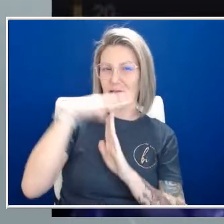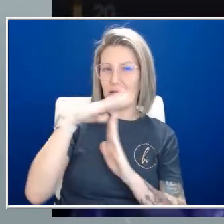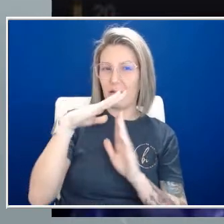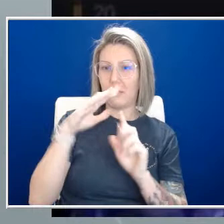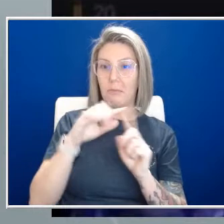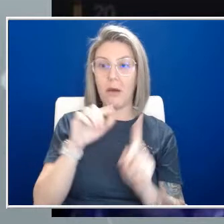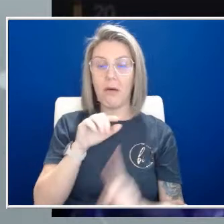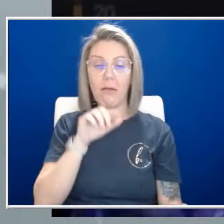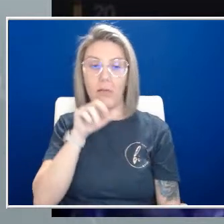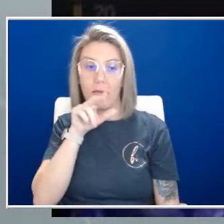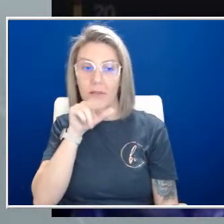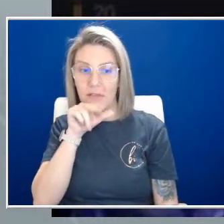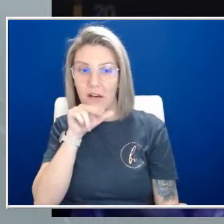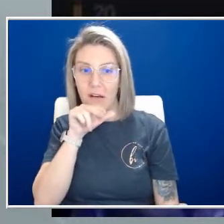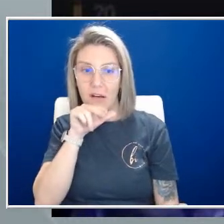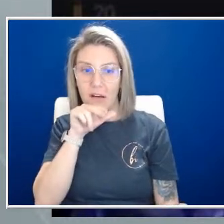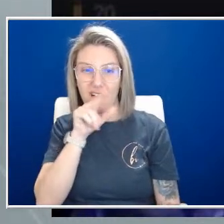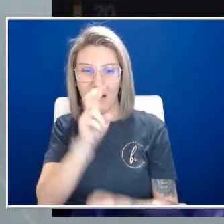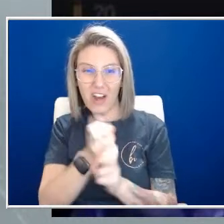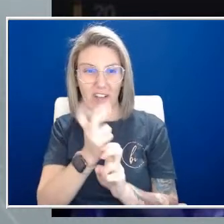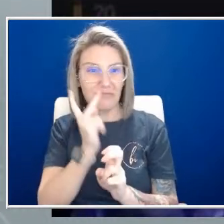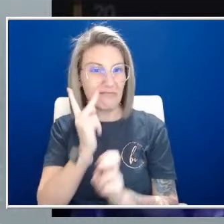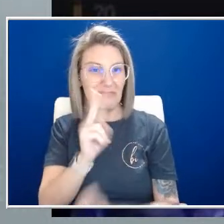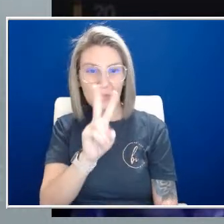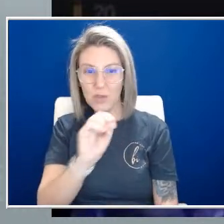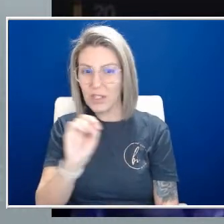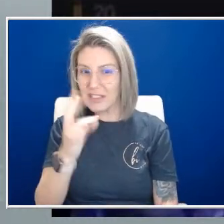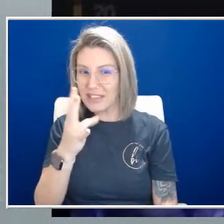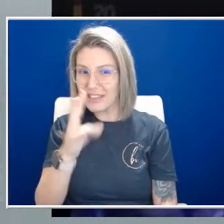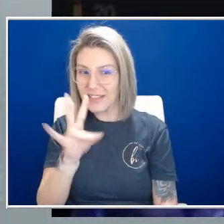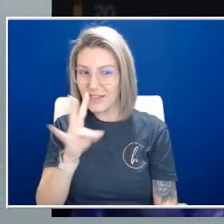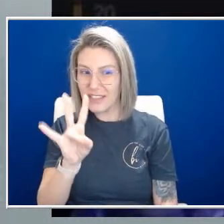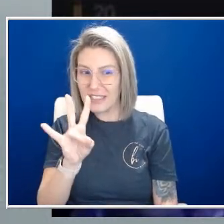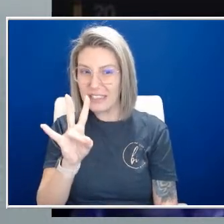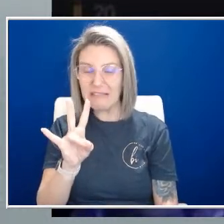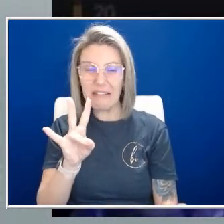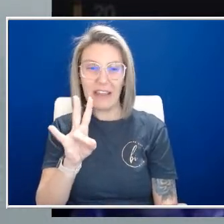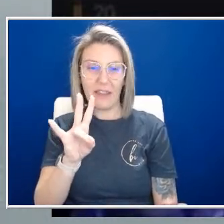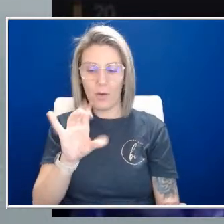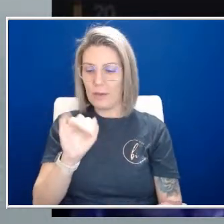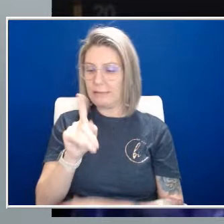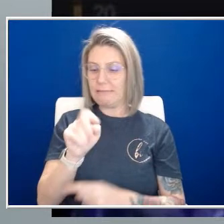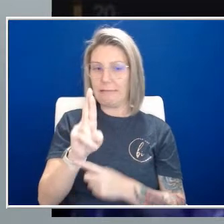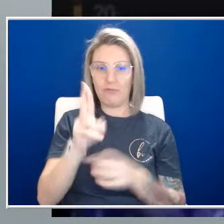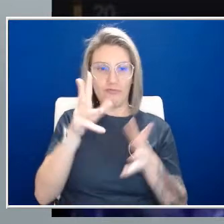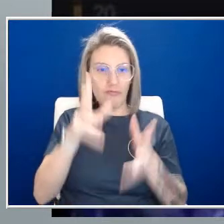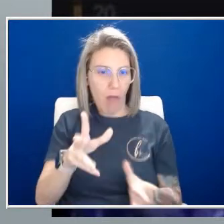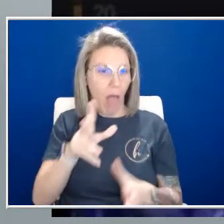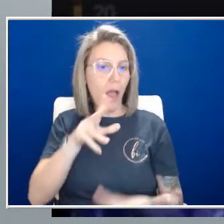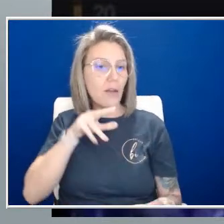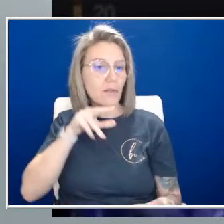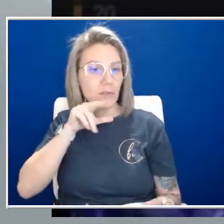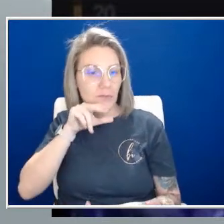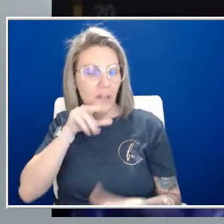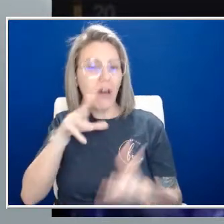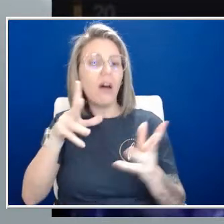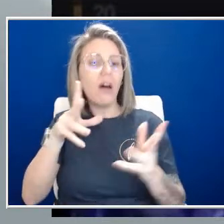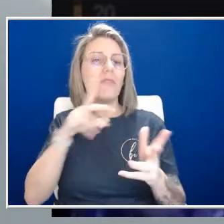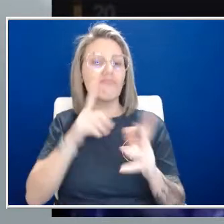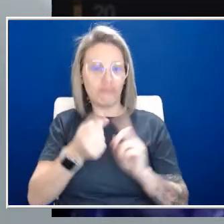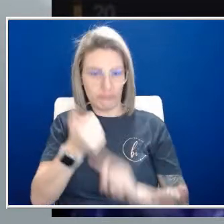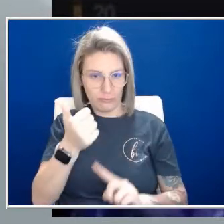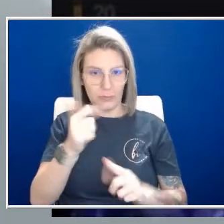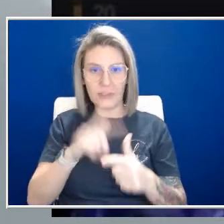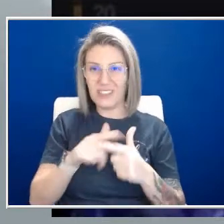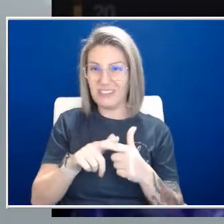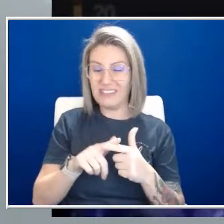bit hard to see, but in 2017, there was some cancer left in the tongue, and we removed that. And then unfortunately in 2018, despite that surgery,